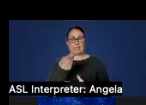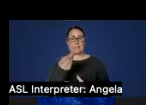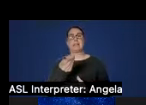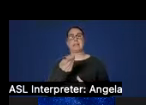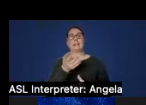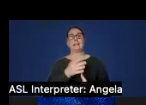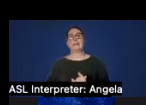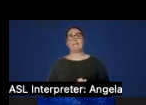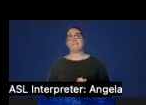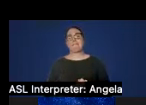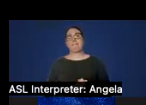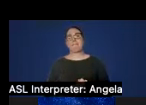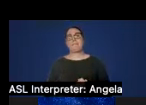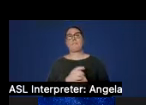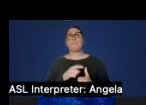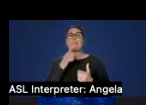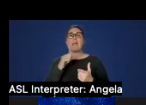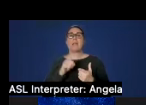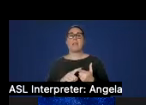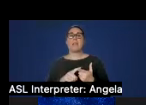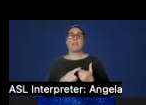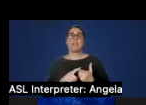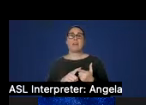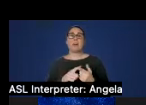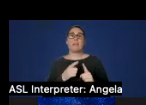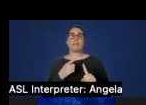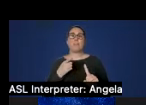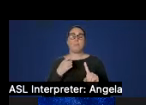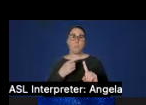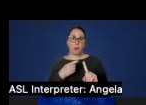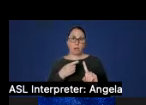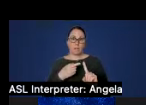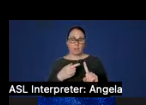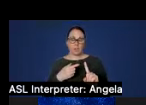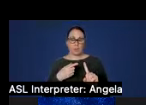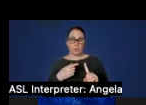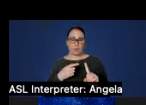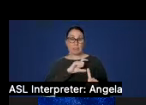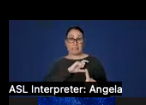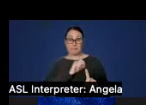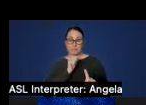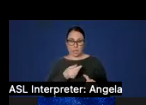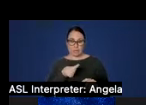And then so when this was the point of view of the prosecutor's office, police officers aren't submitting